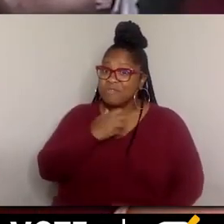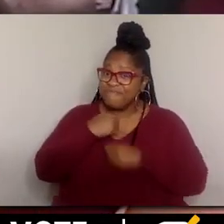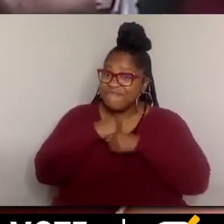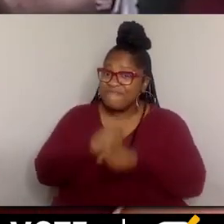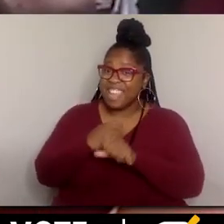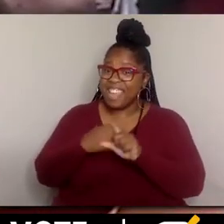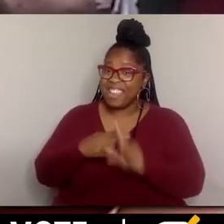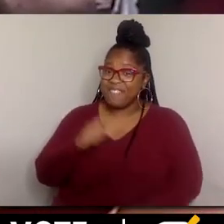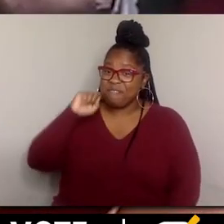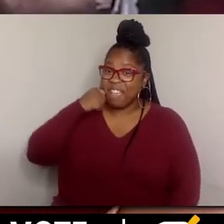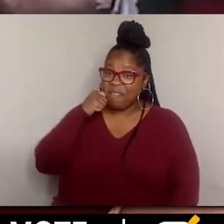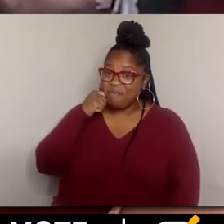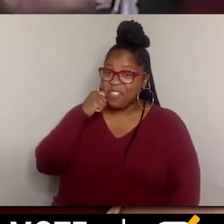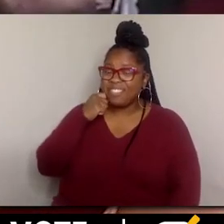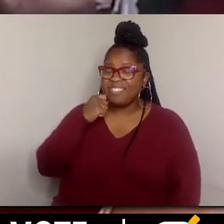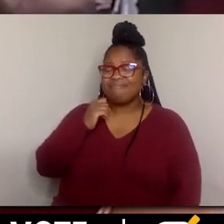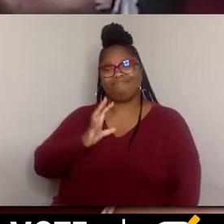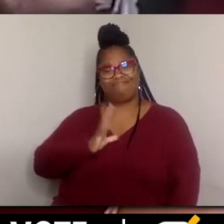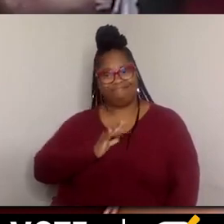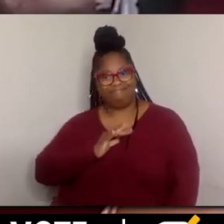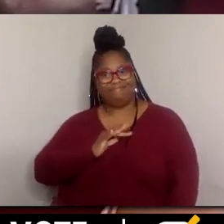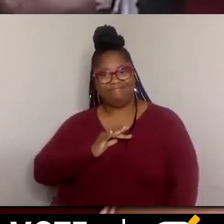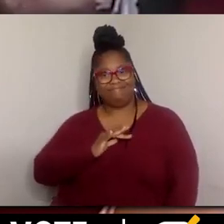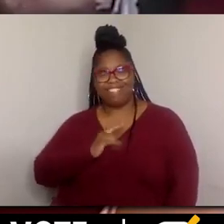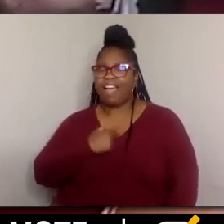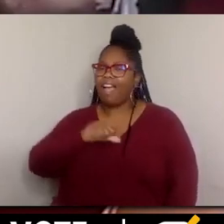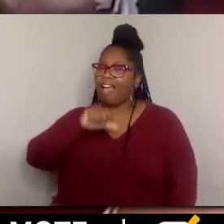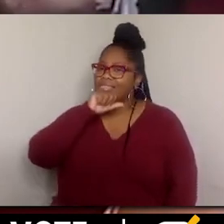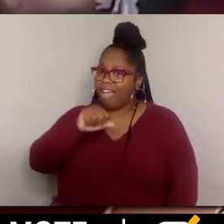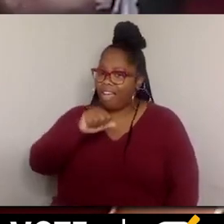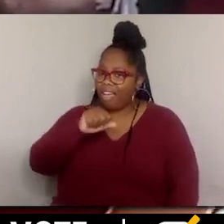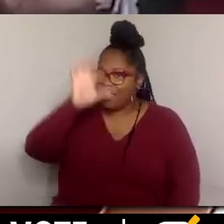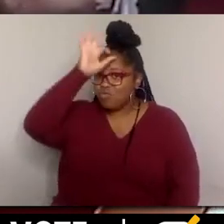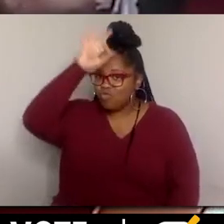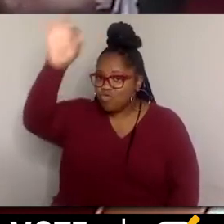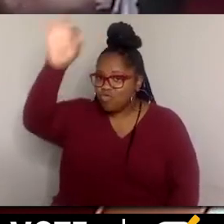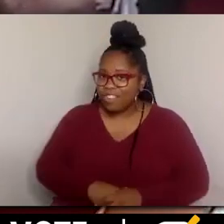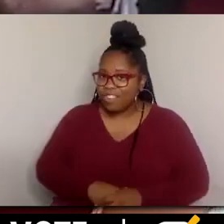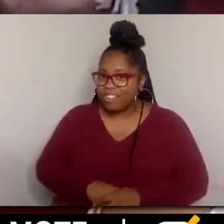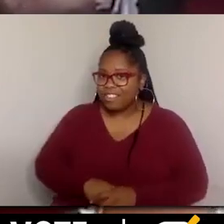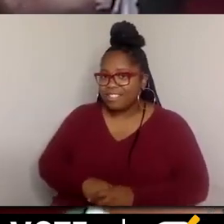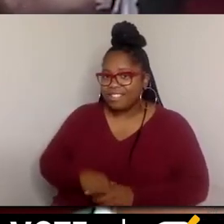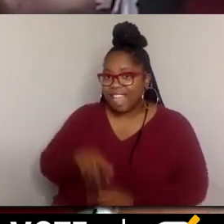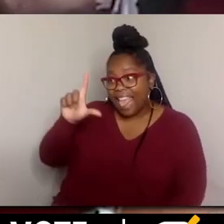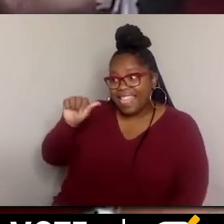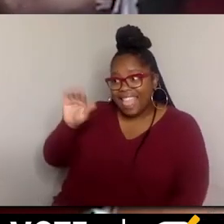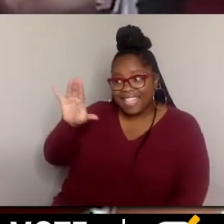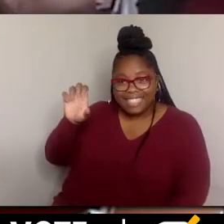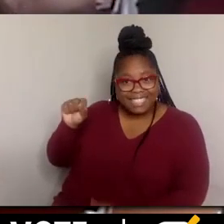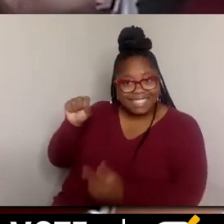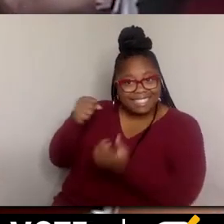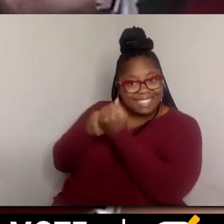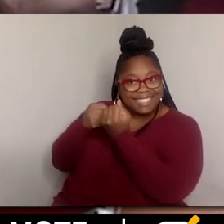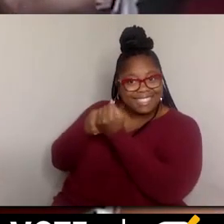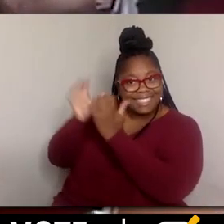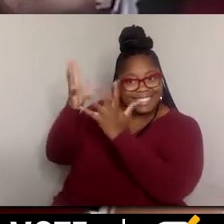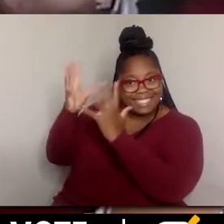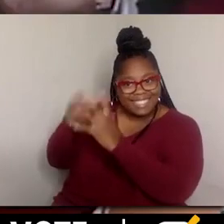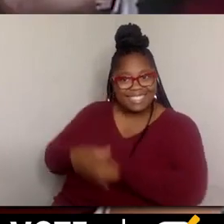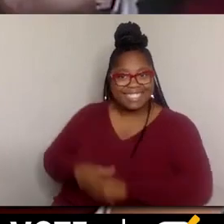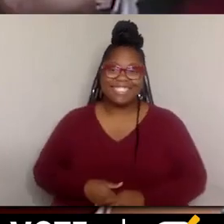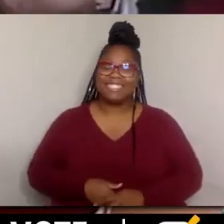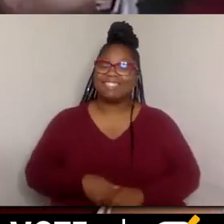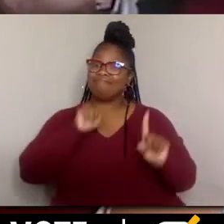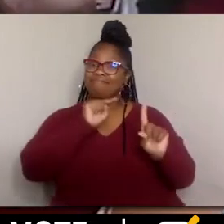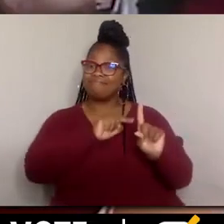sounds pretty impressive to me. And I love unicorns. Go Laces. Catalina is